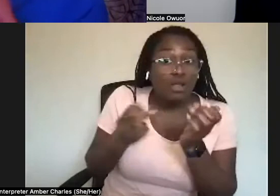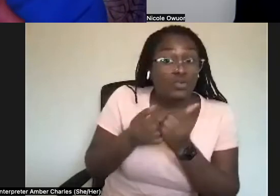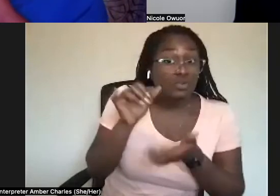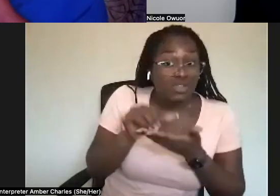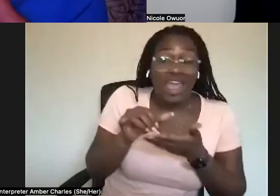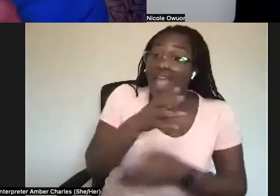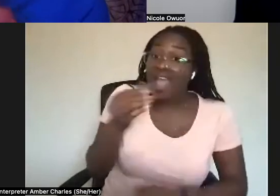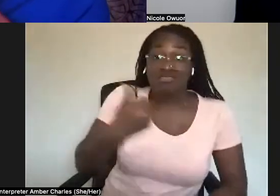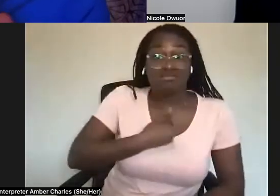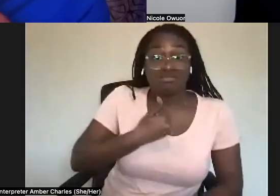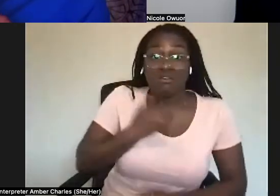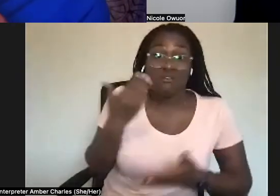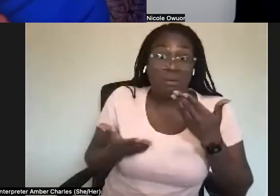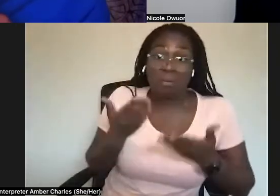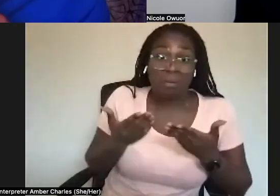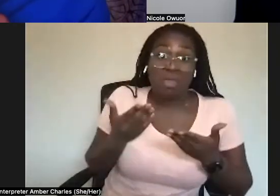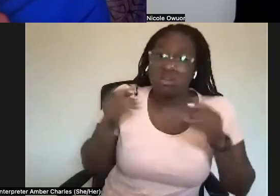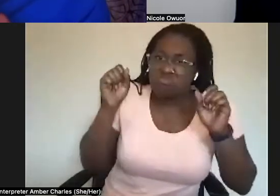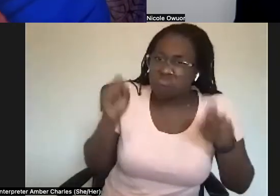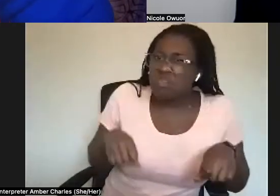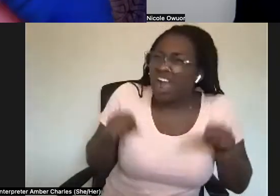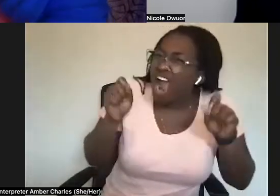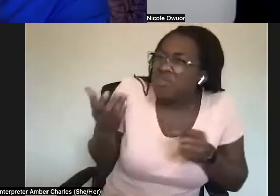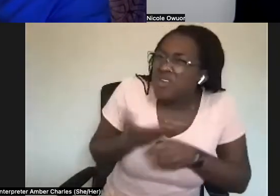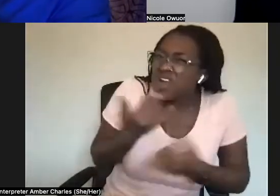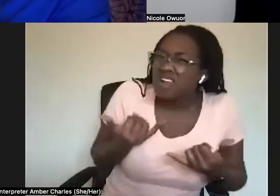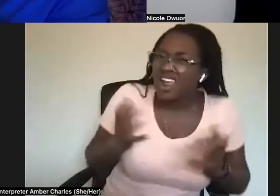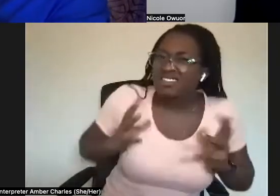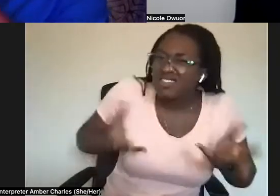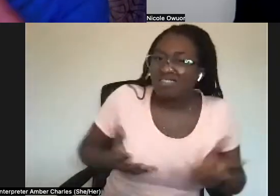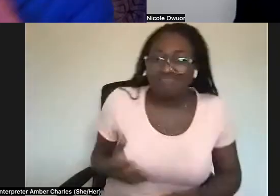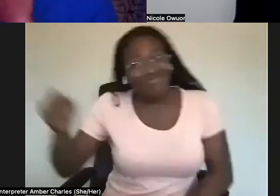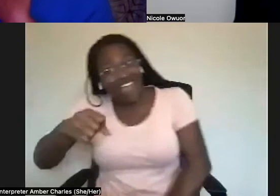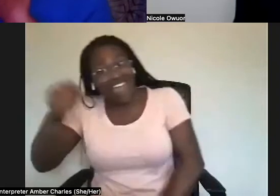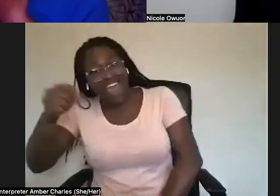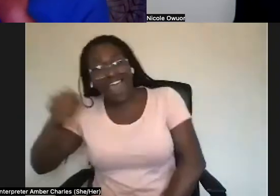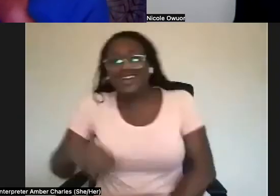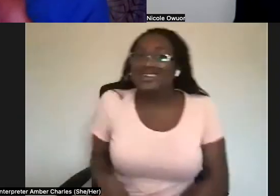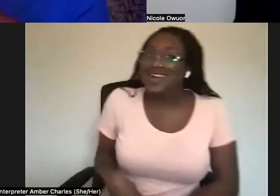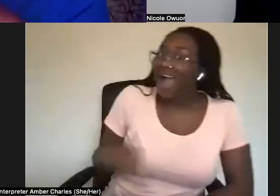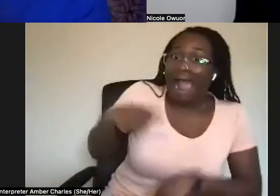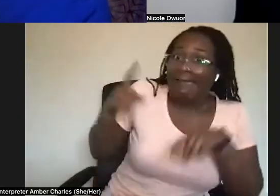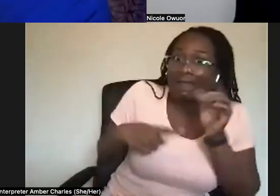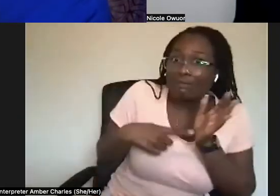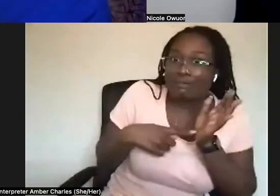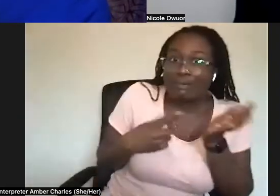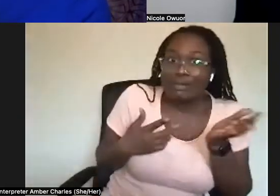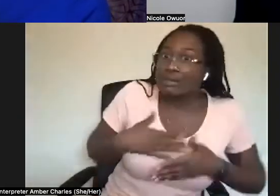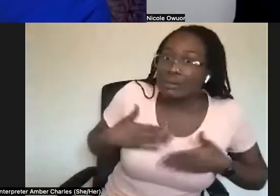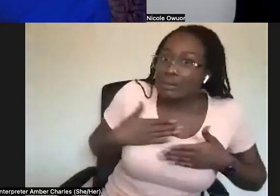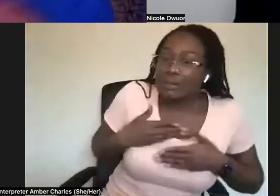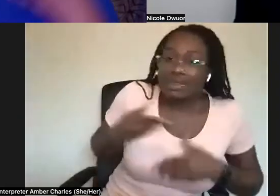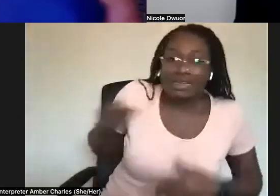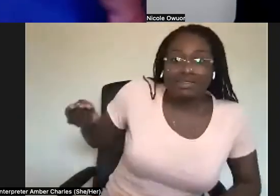like, maybe I can afford to be fired right now. Like, I know you can, but I can afford it. Please slip me that